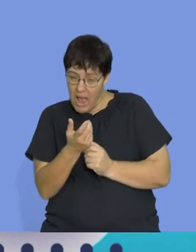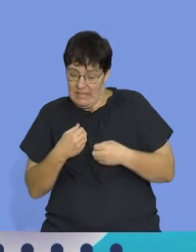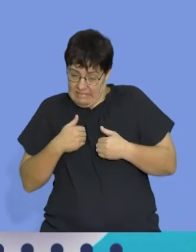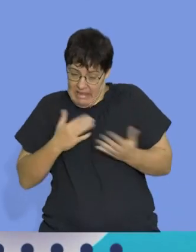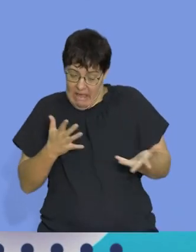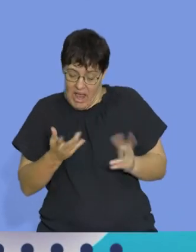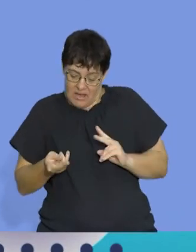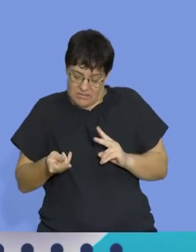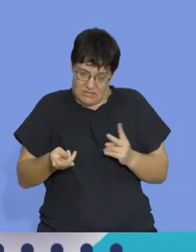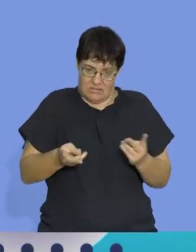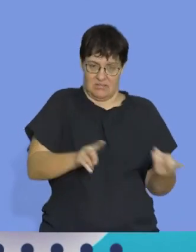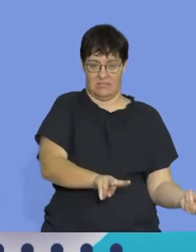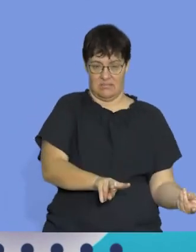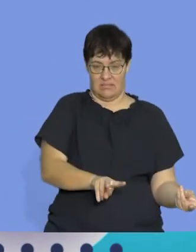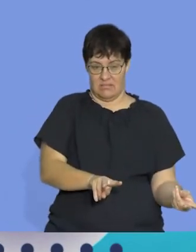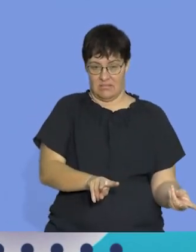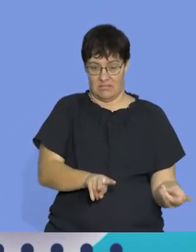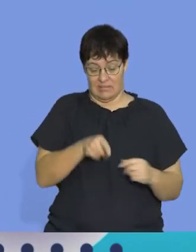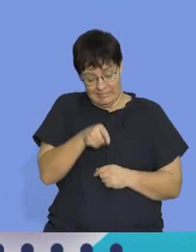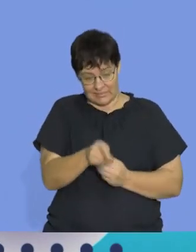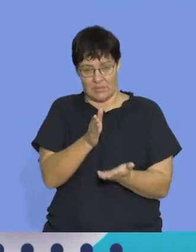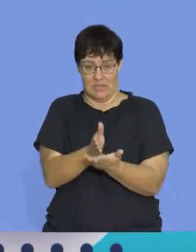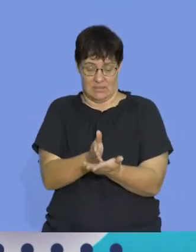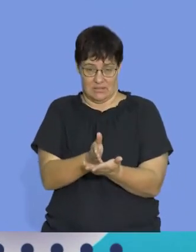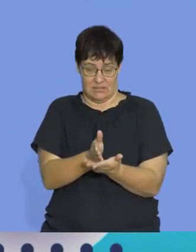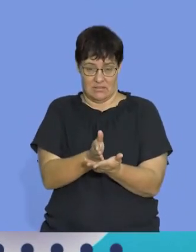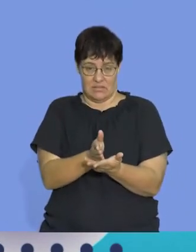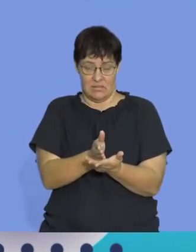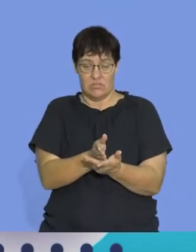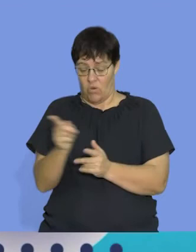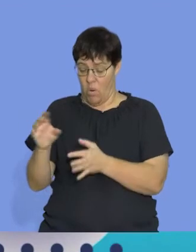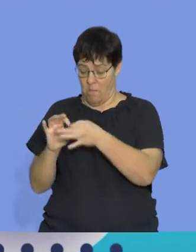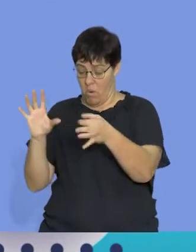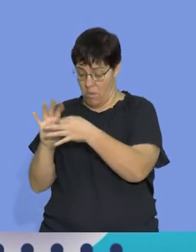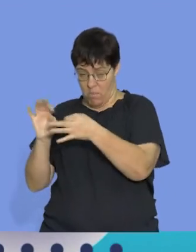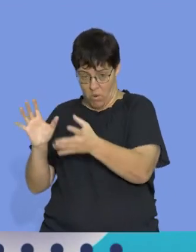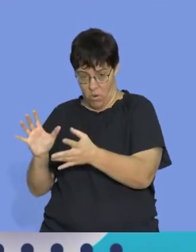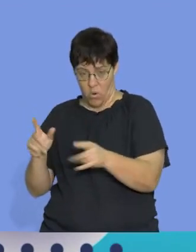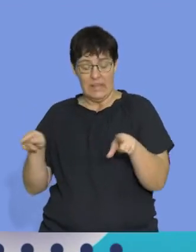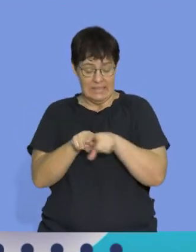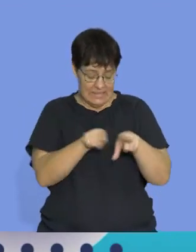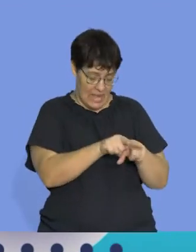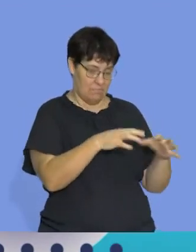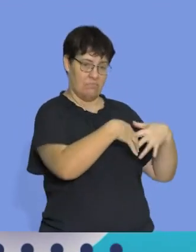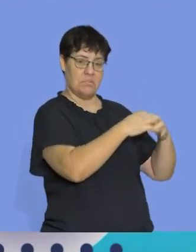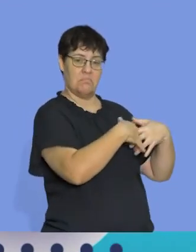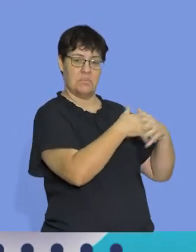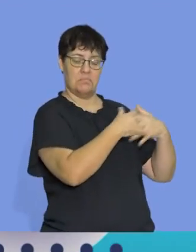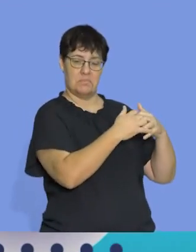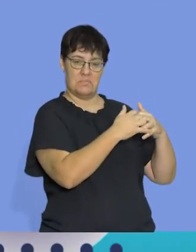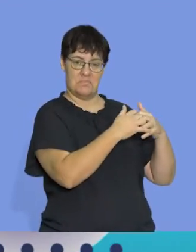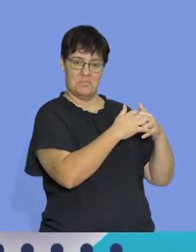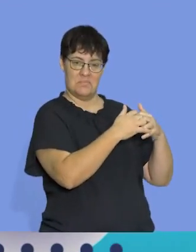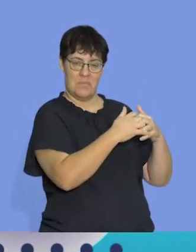having these reactants, they are, the existing bonds are being broken, while at the same time, we have got new bonds being